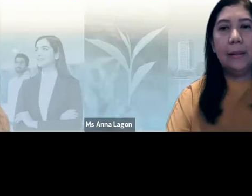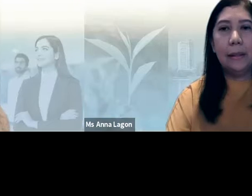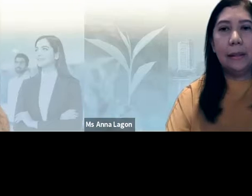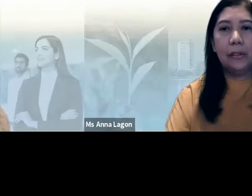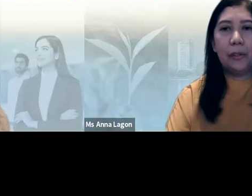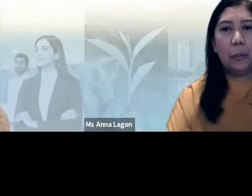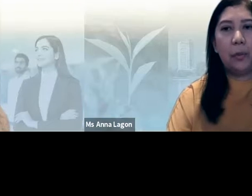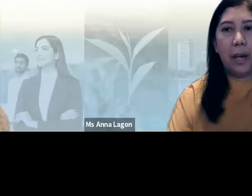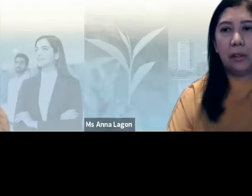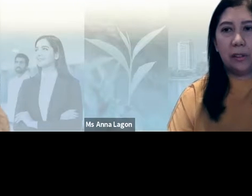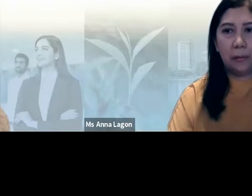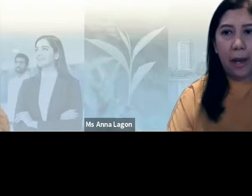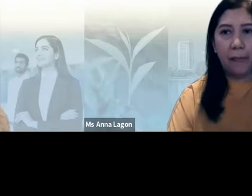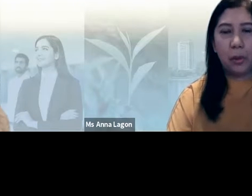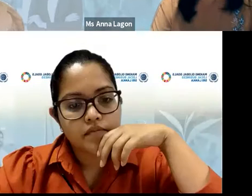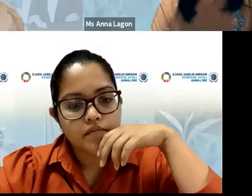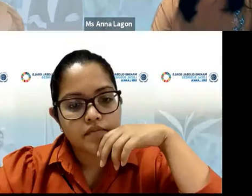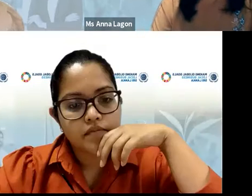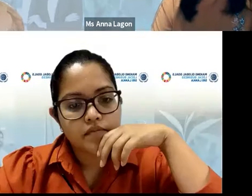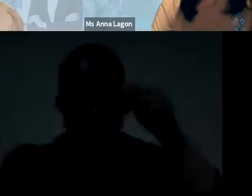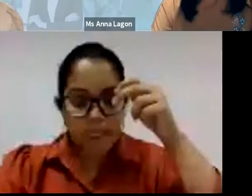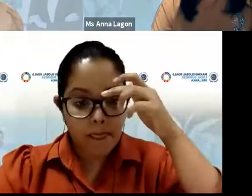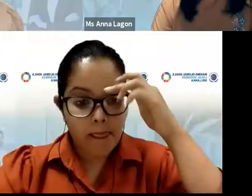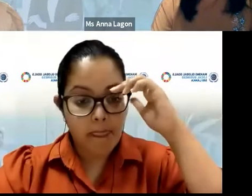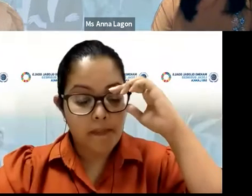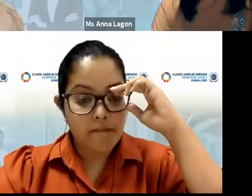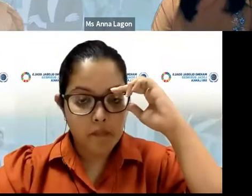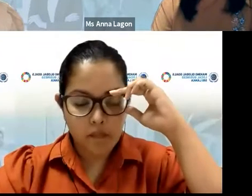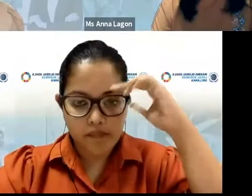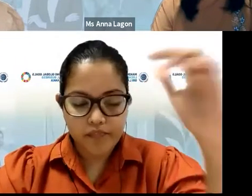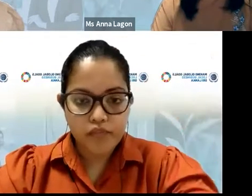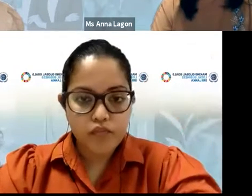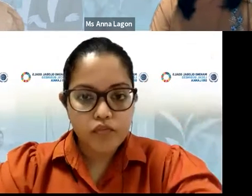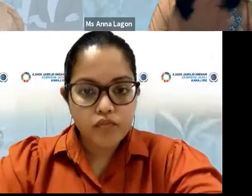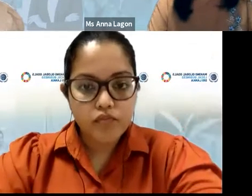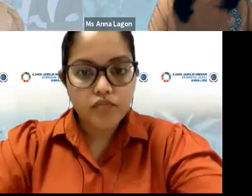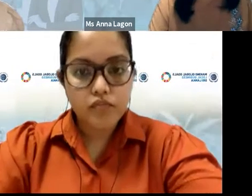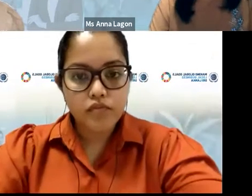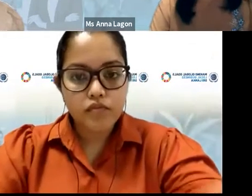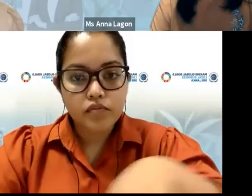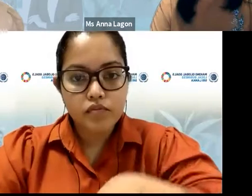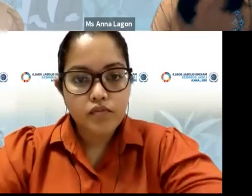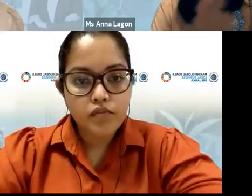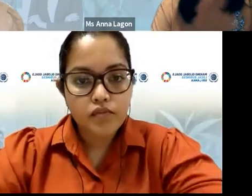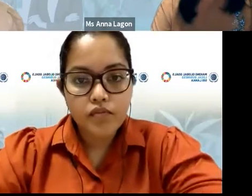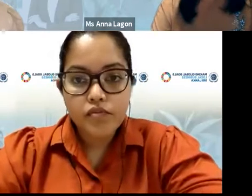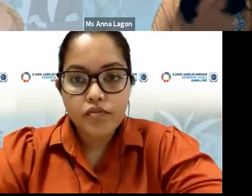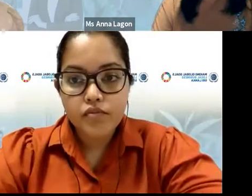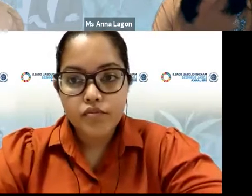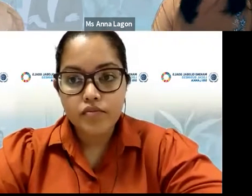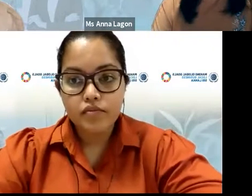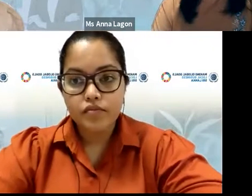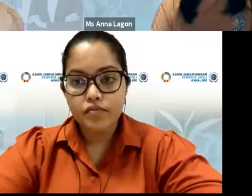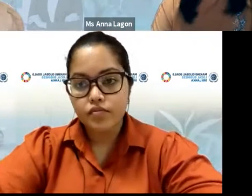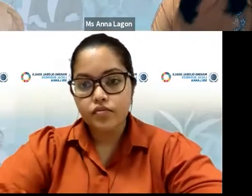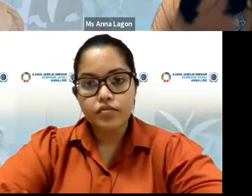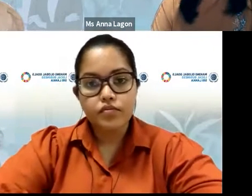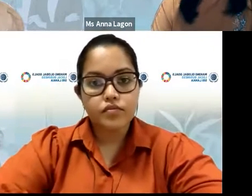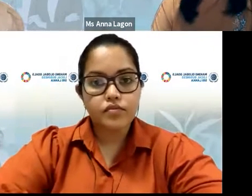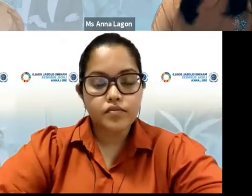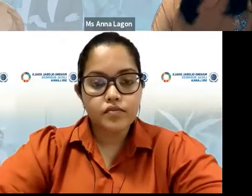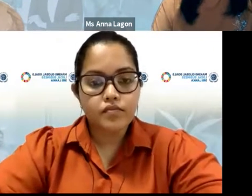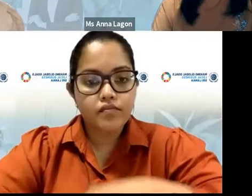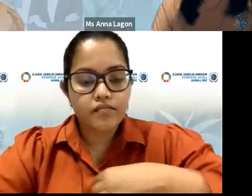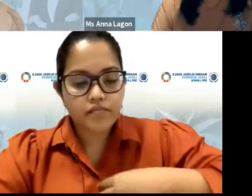ahead. So from trying to survive to keeping afloat to putting trajectory for the growth of the business, maintaining the values